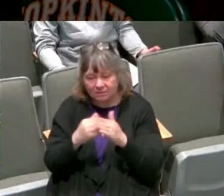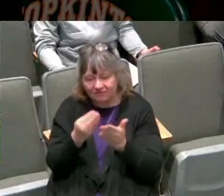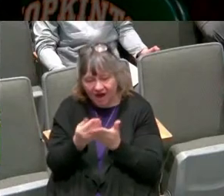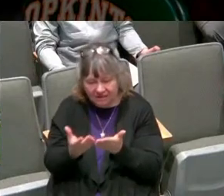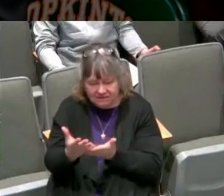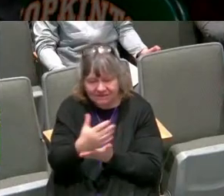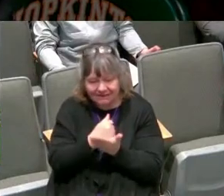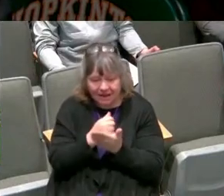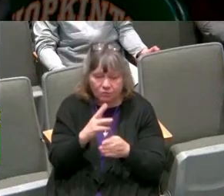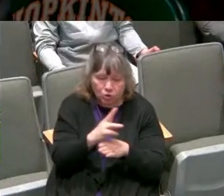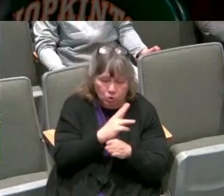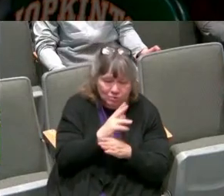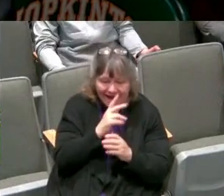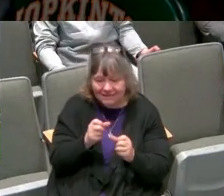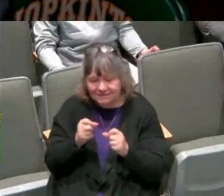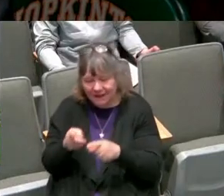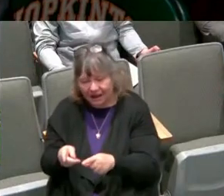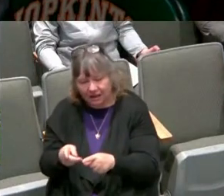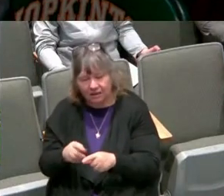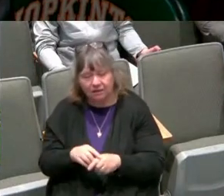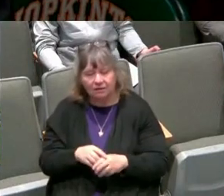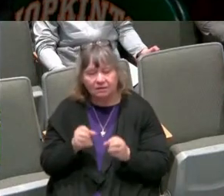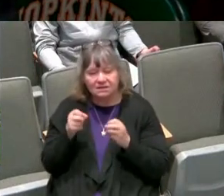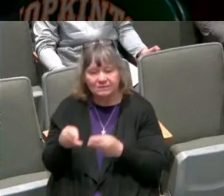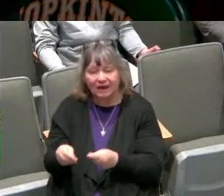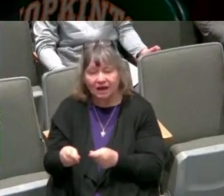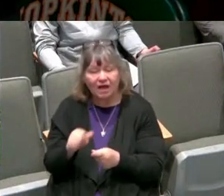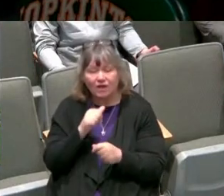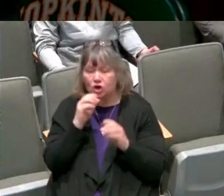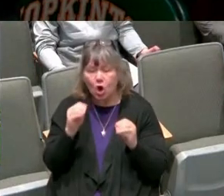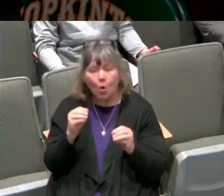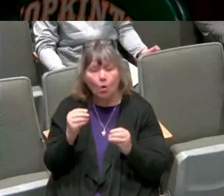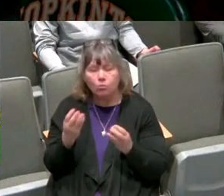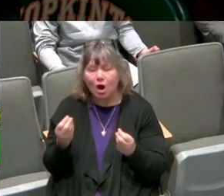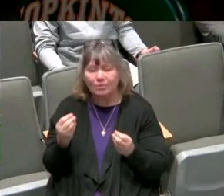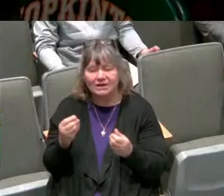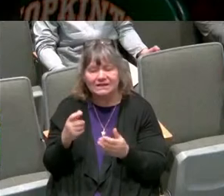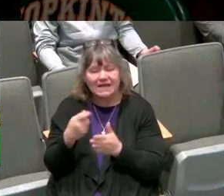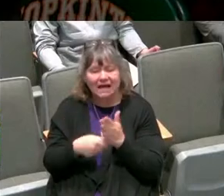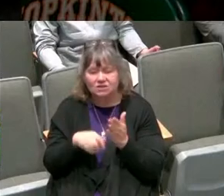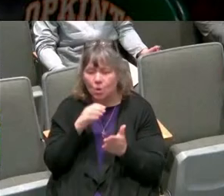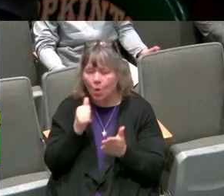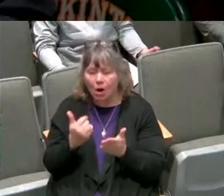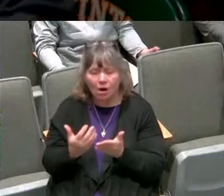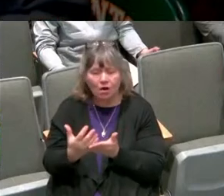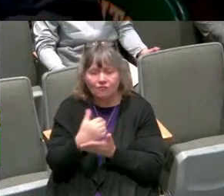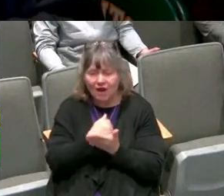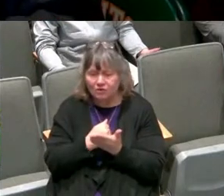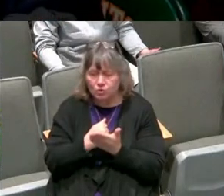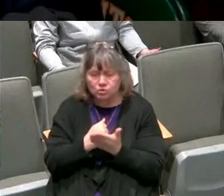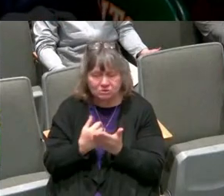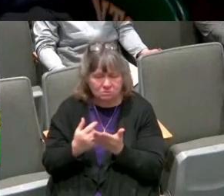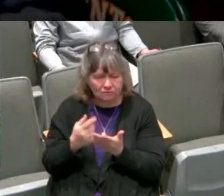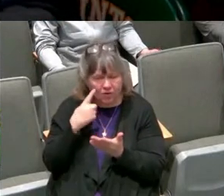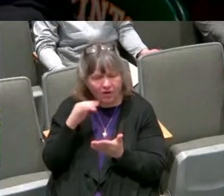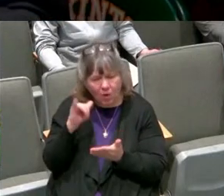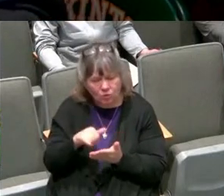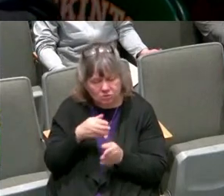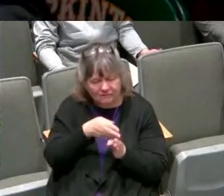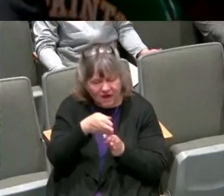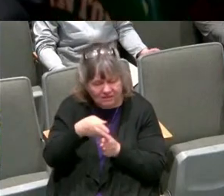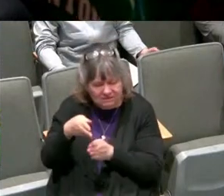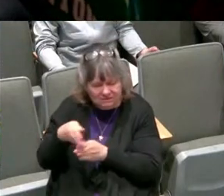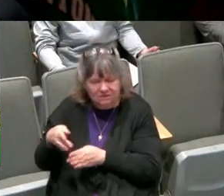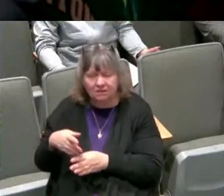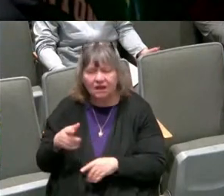spent within each authorized funds fund there are no property taxes or other General revenues spent through these funds if you look at